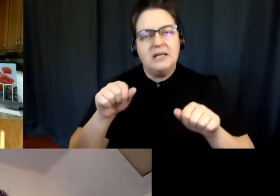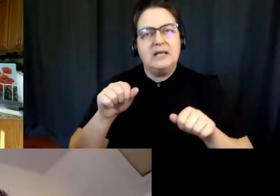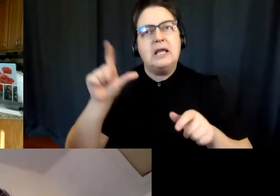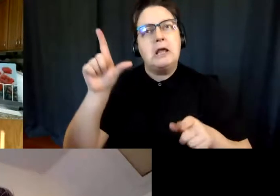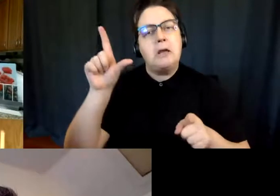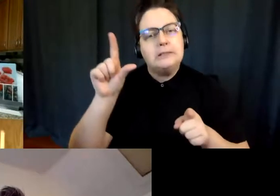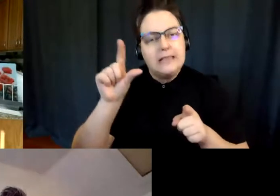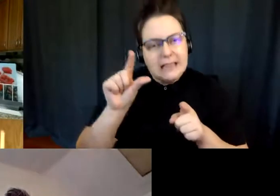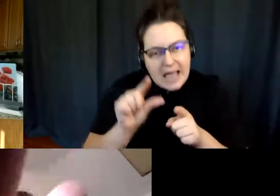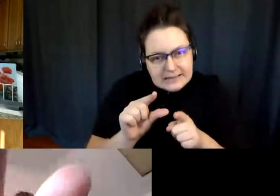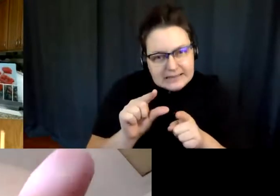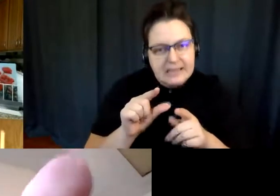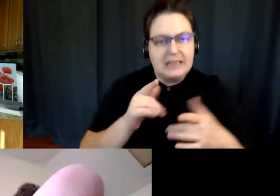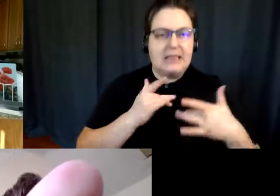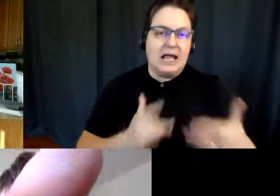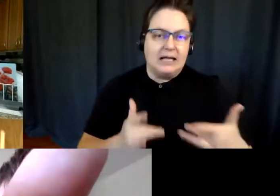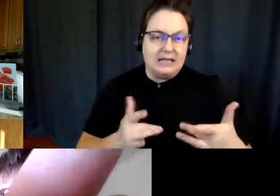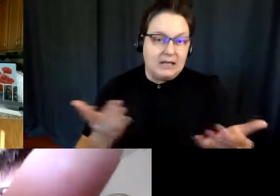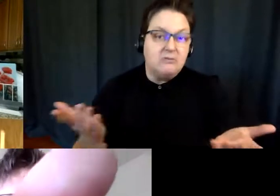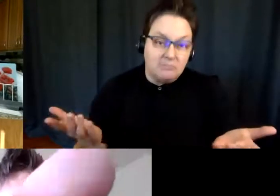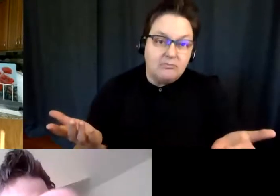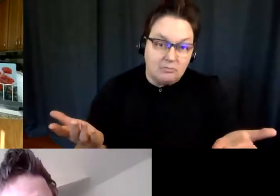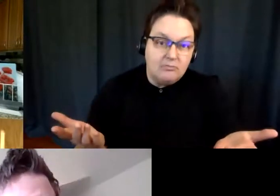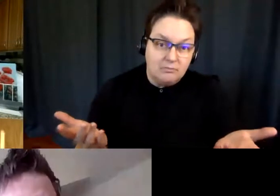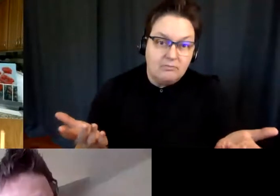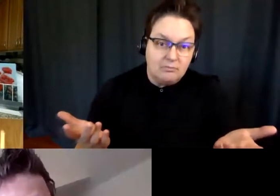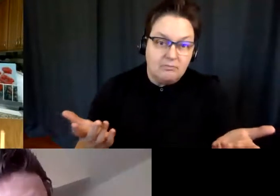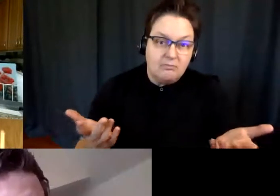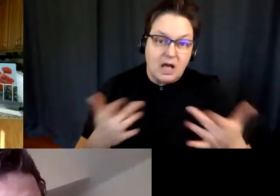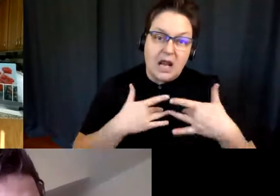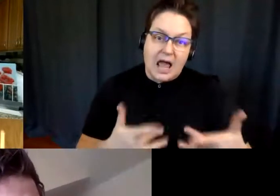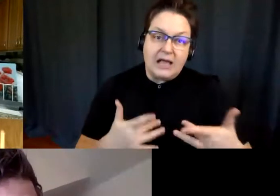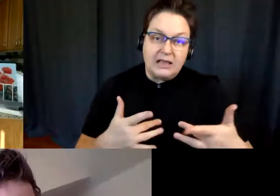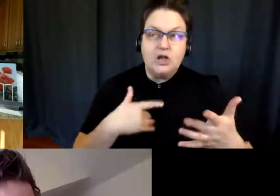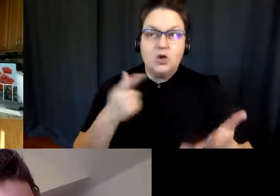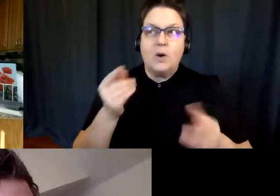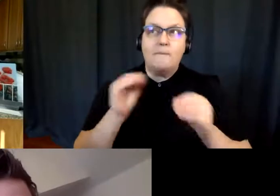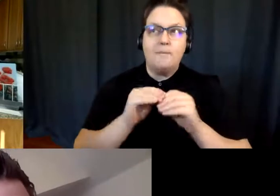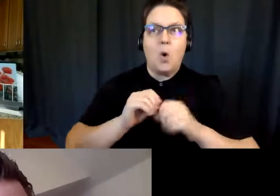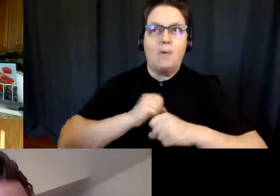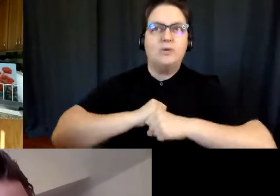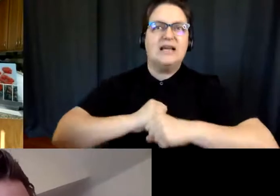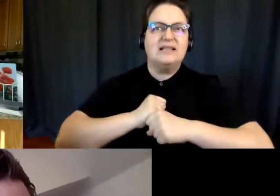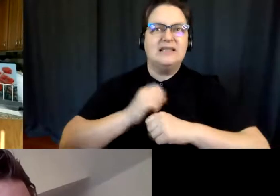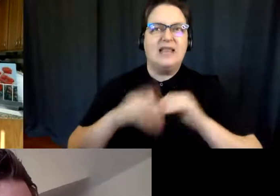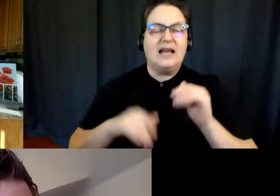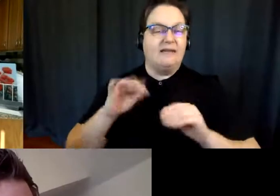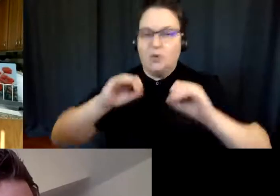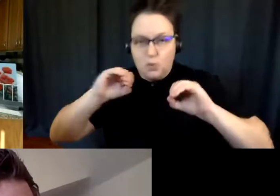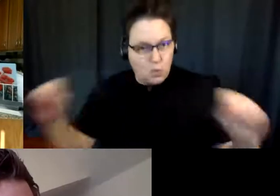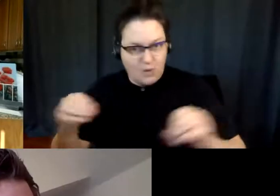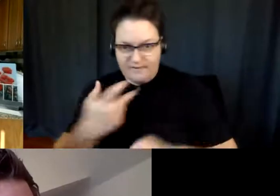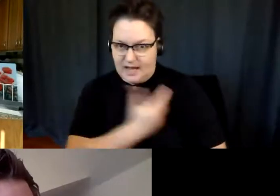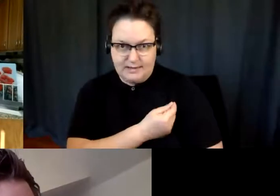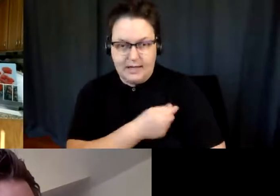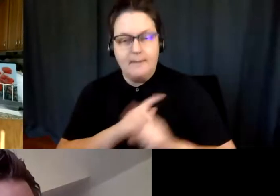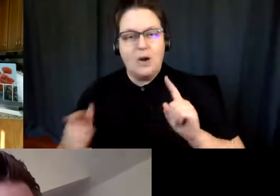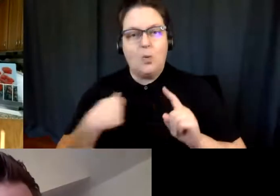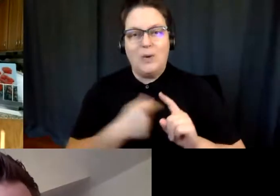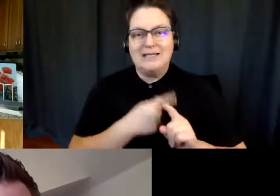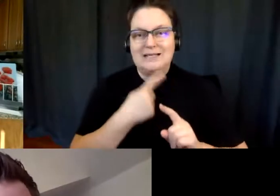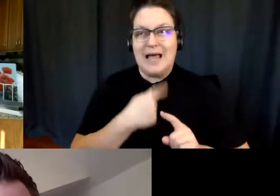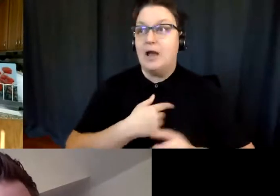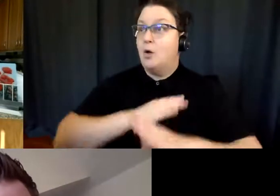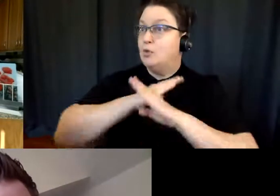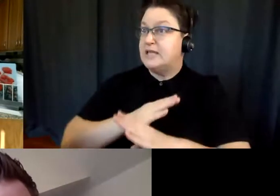the likelihood goes down if you've been fully vaccinated, but we haven't ruled it out entirely. So